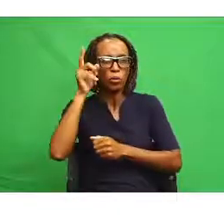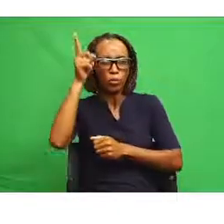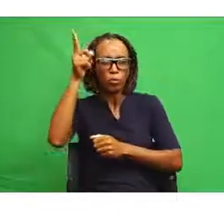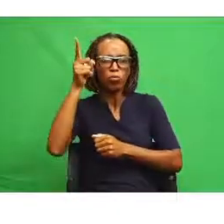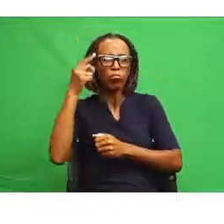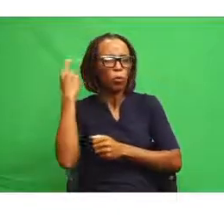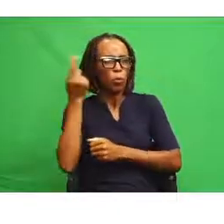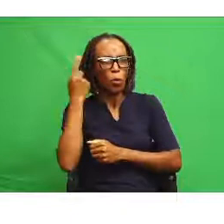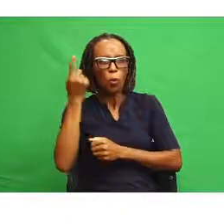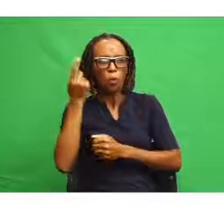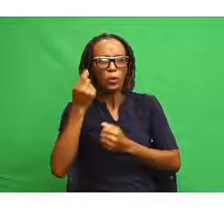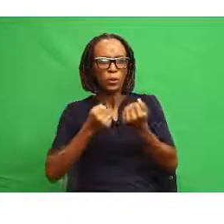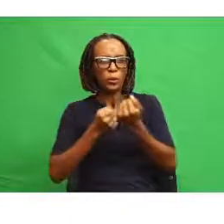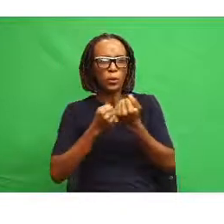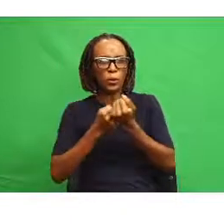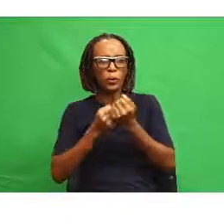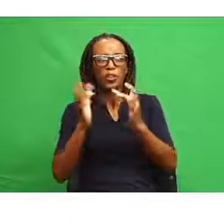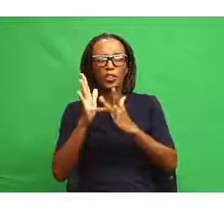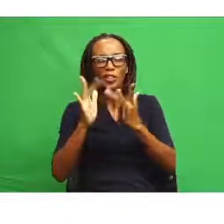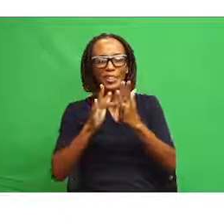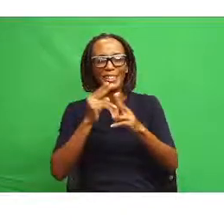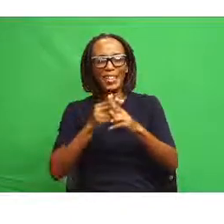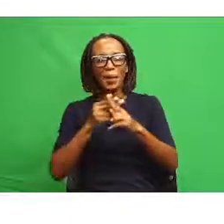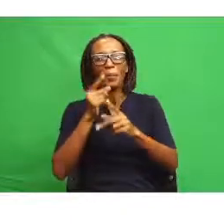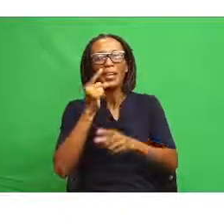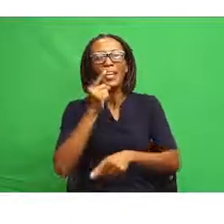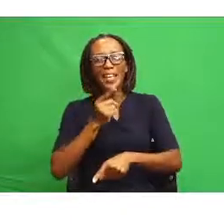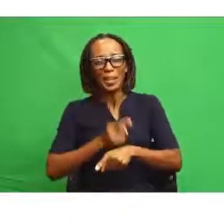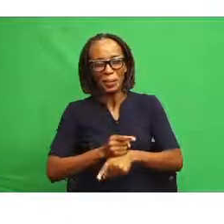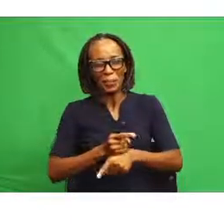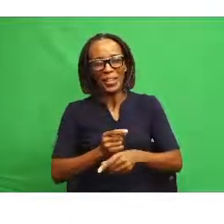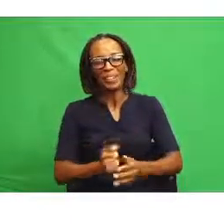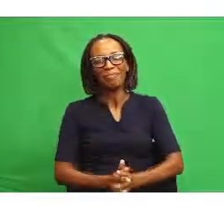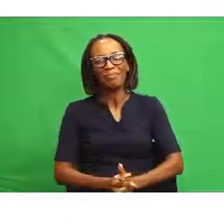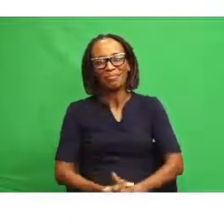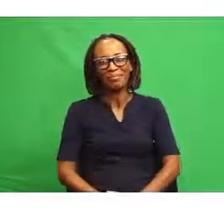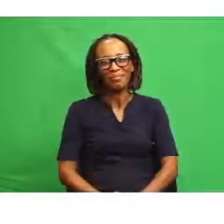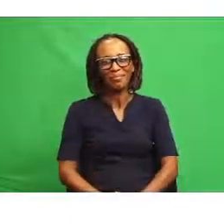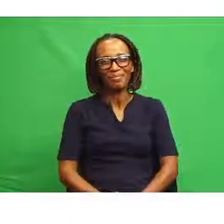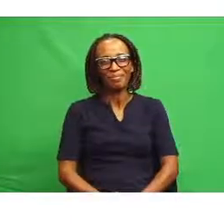be done. In Jesus' mighty name, amen.